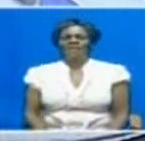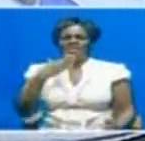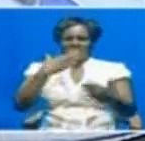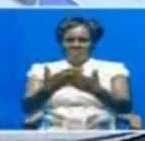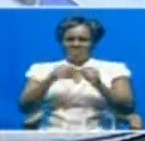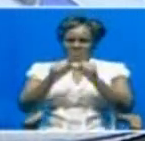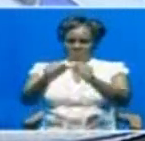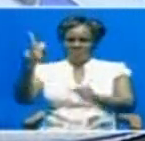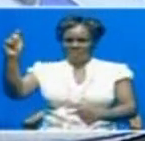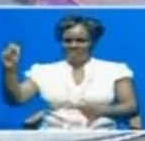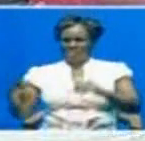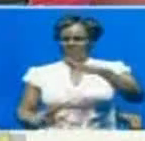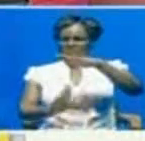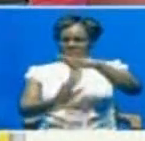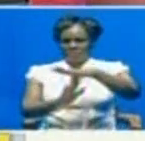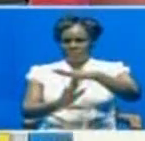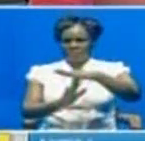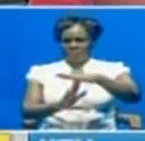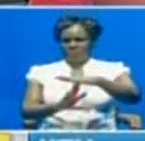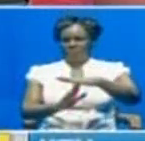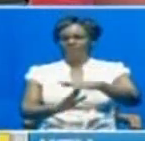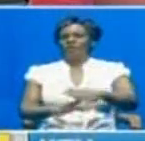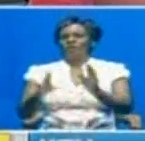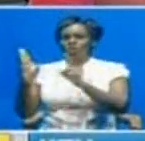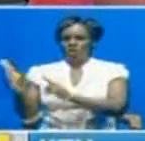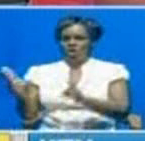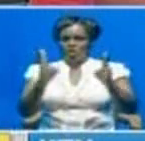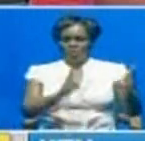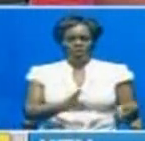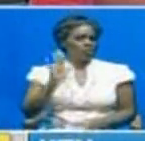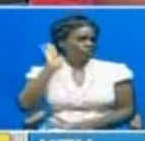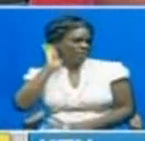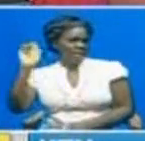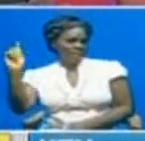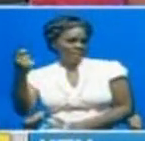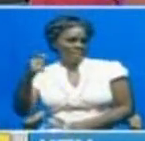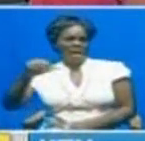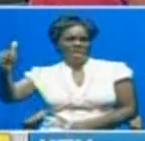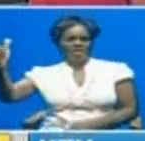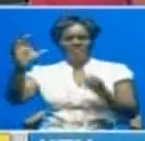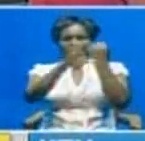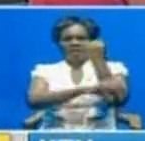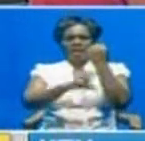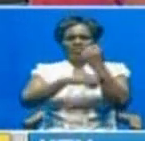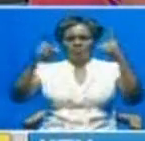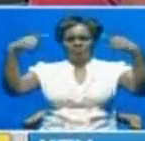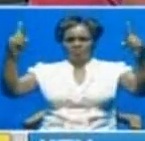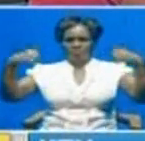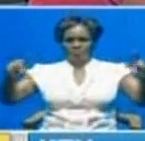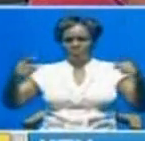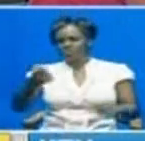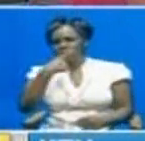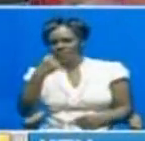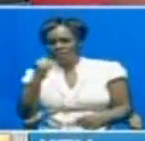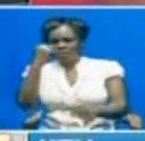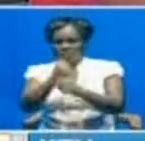Thank you for staying with KTN Prime. Now, it is common to hear that Kenyans abroad are shining in areas like medicine and teaching, if not